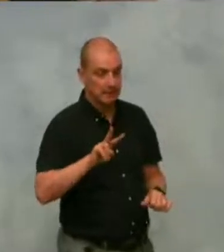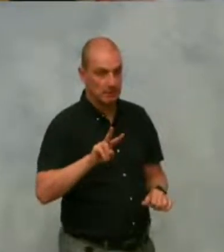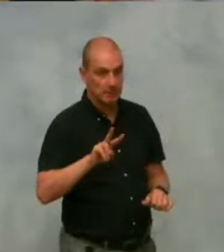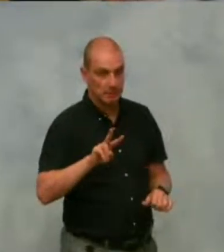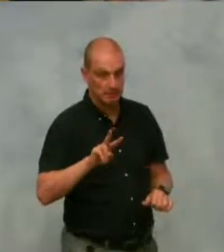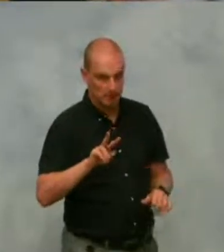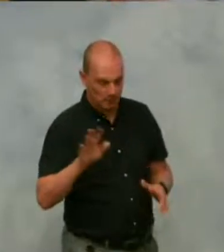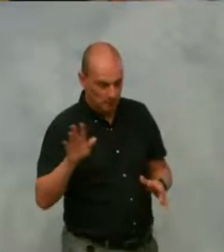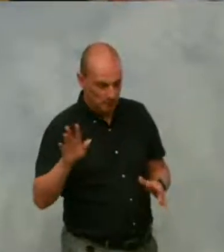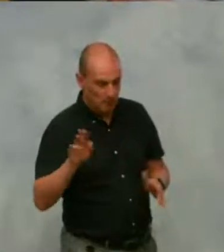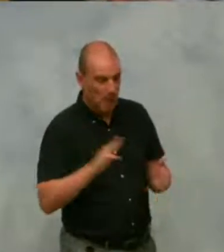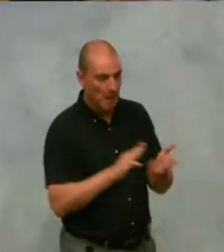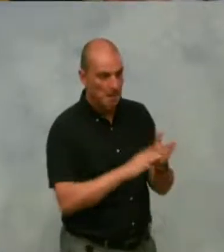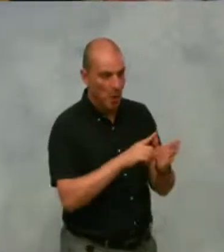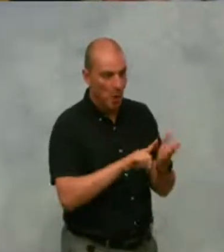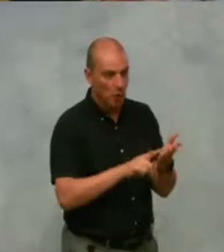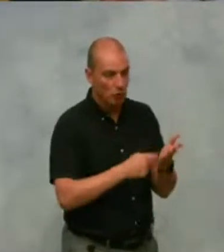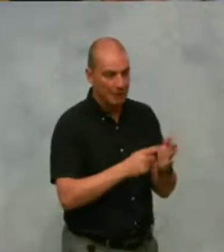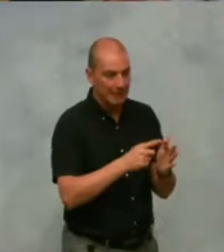Thanks, Maureen.